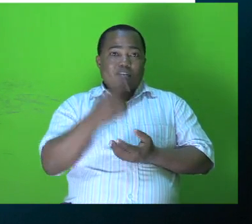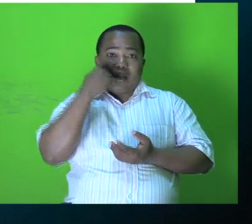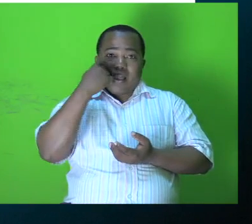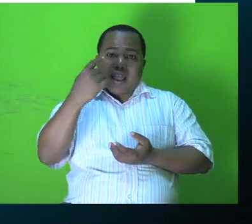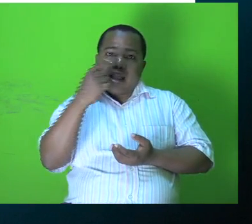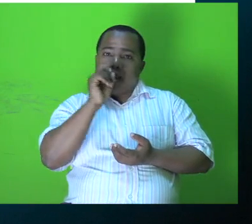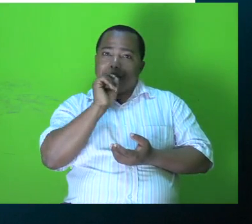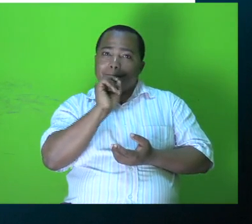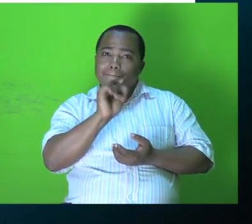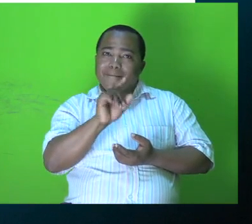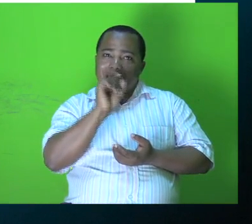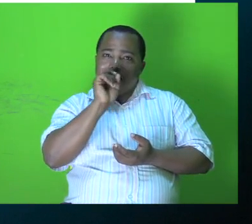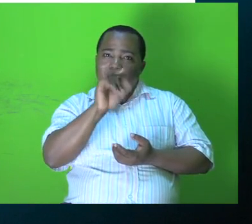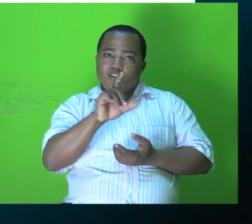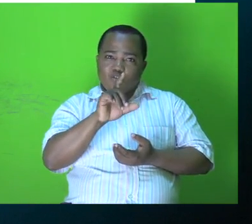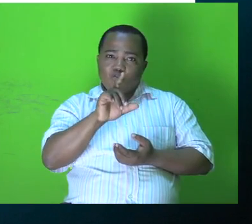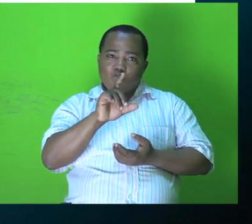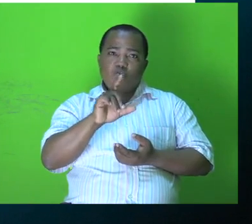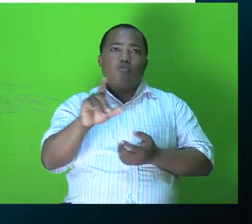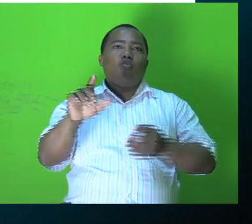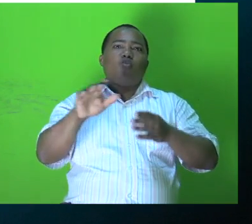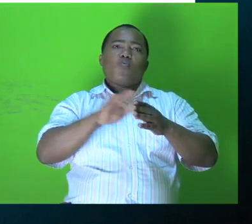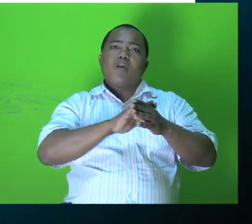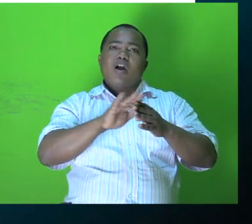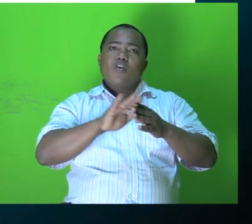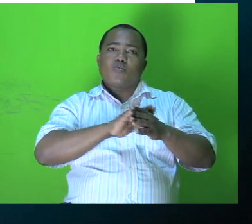gametes cells by